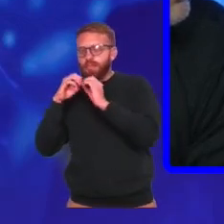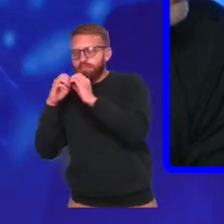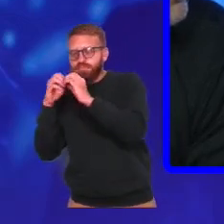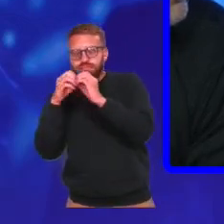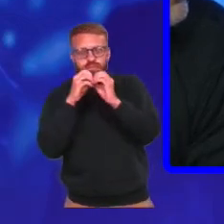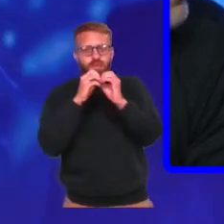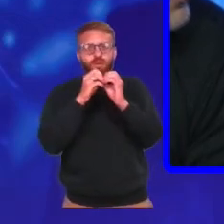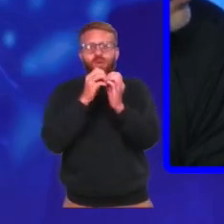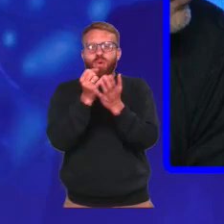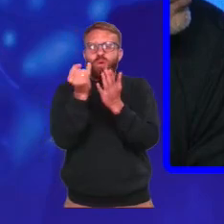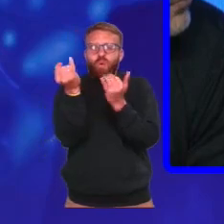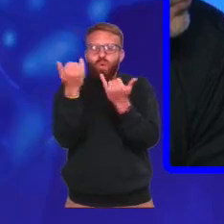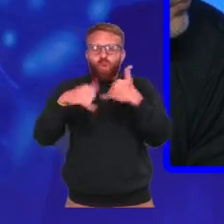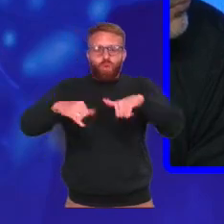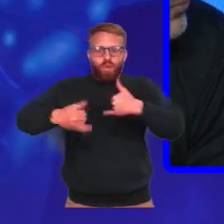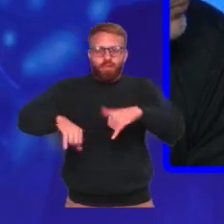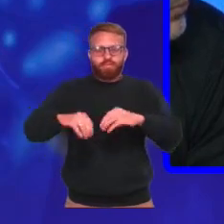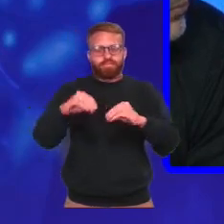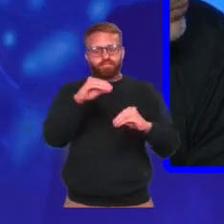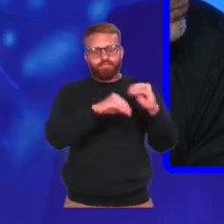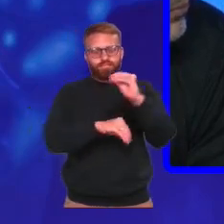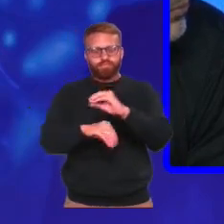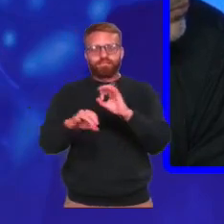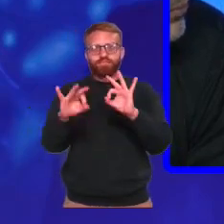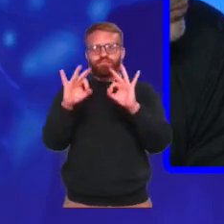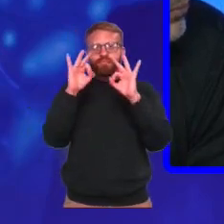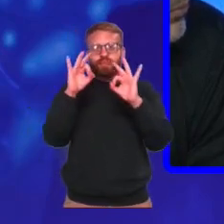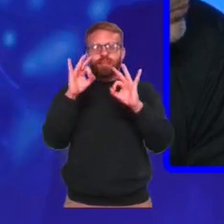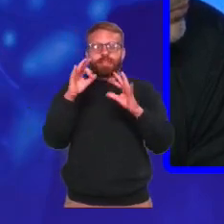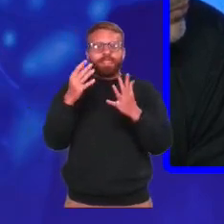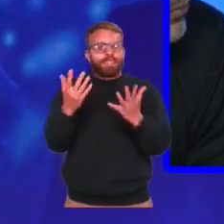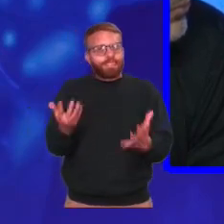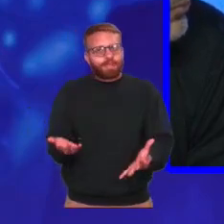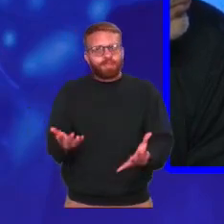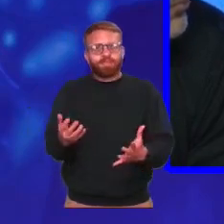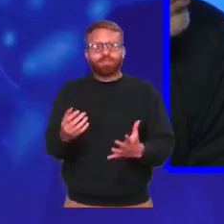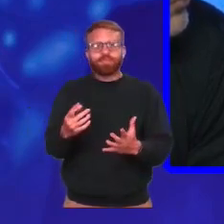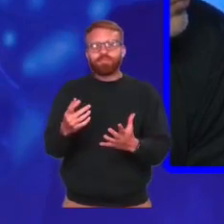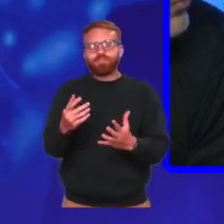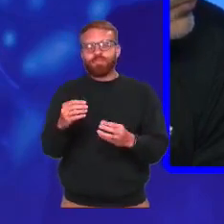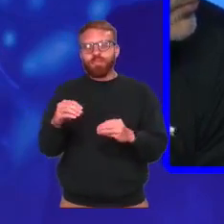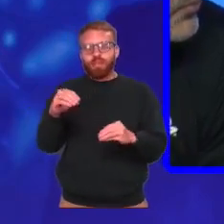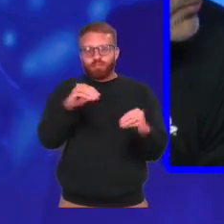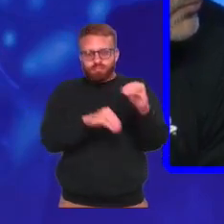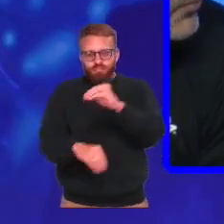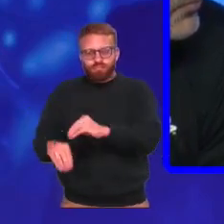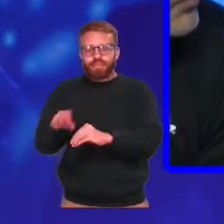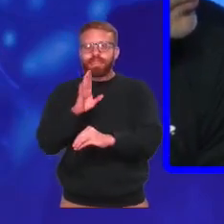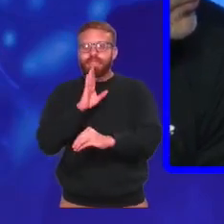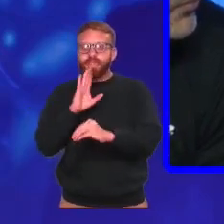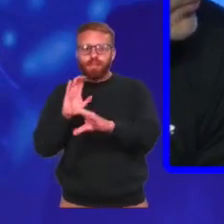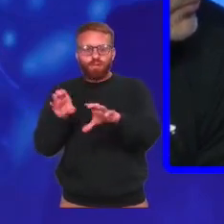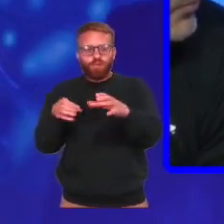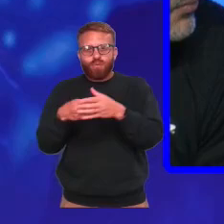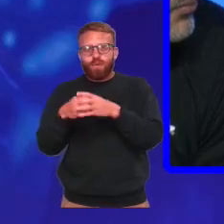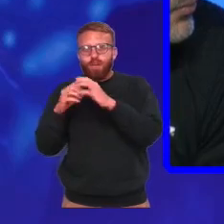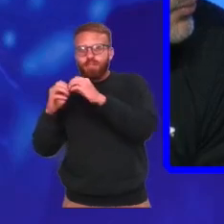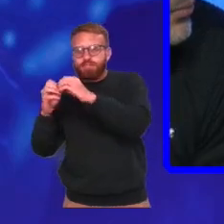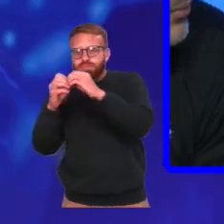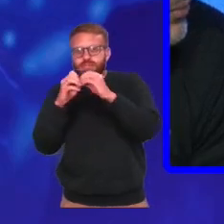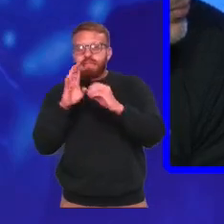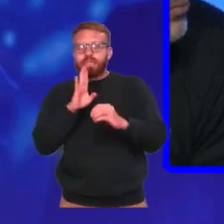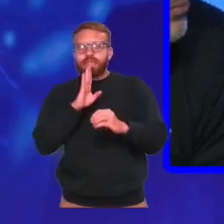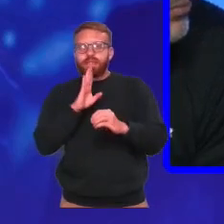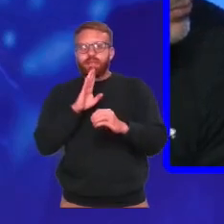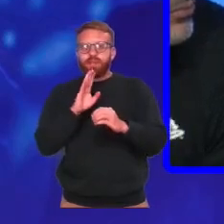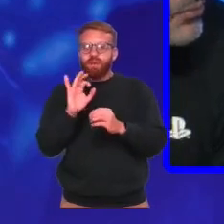But we're really picky with who we work with. They've really got to show that they're passionate about the work, about the quality that they want to drive,